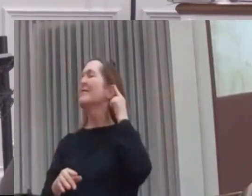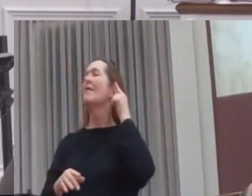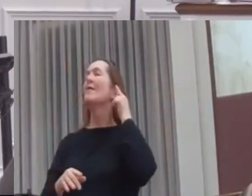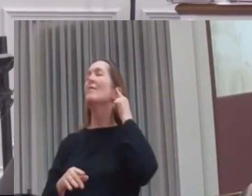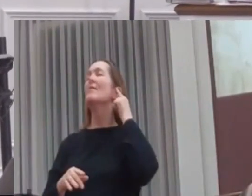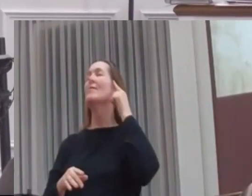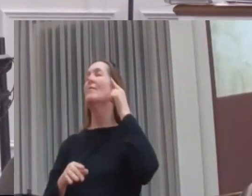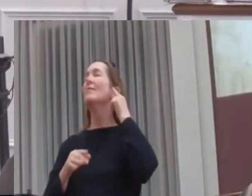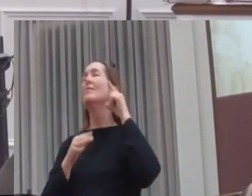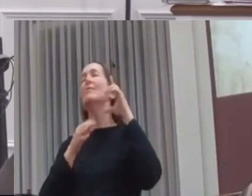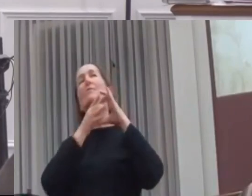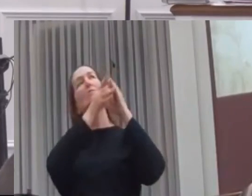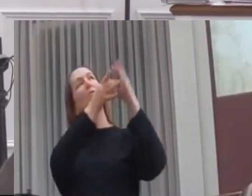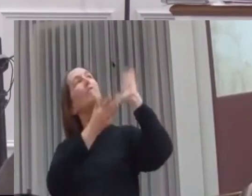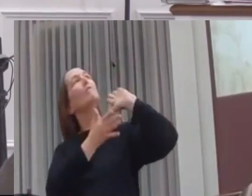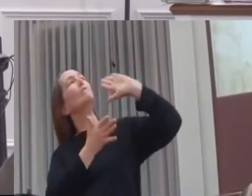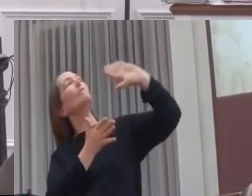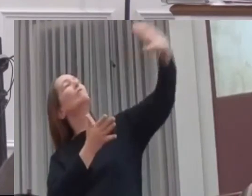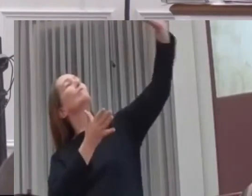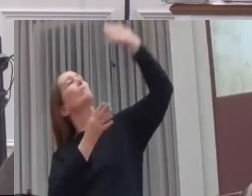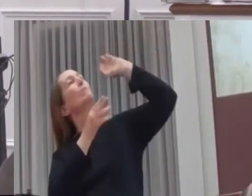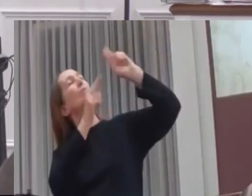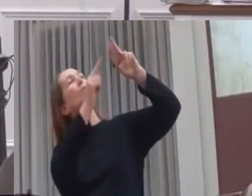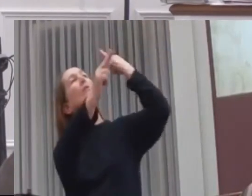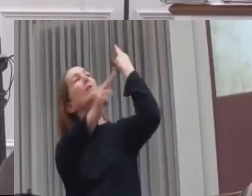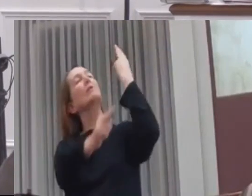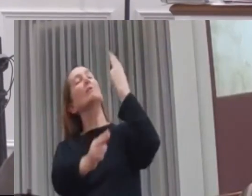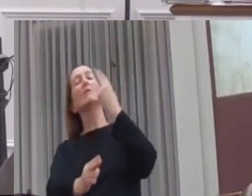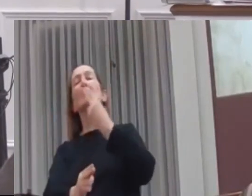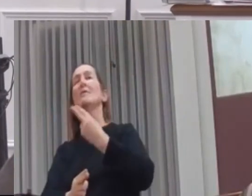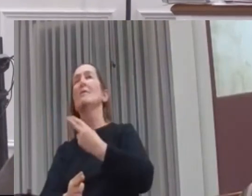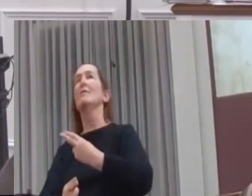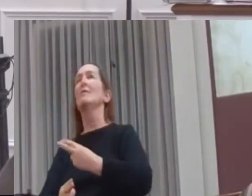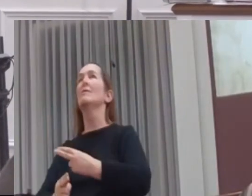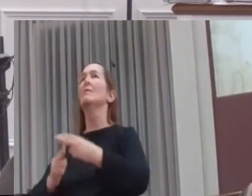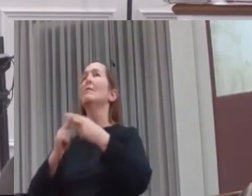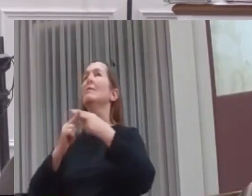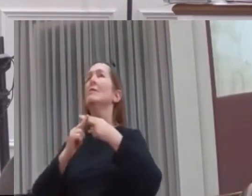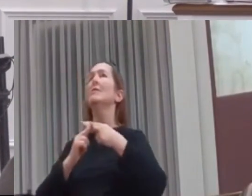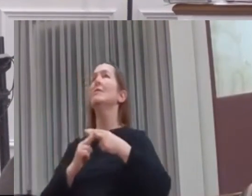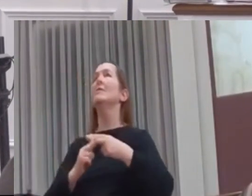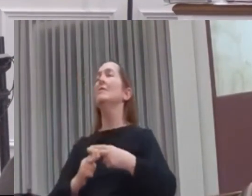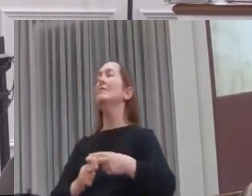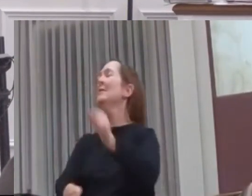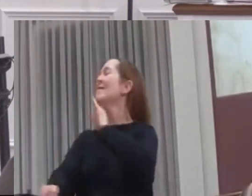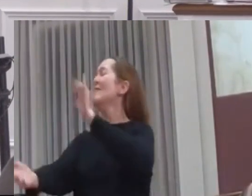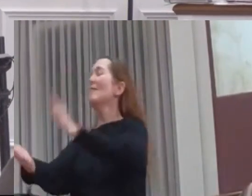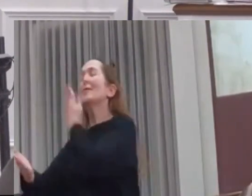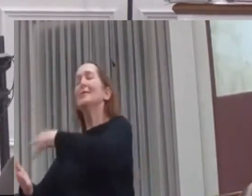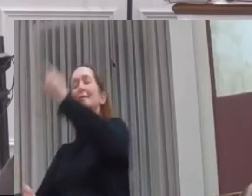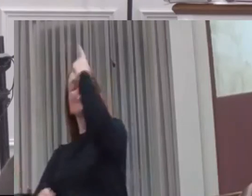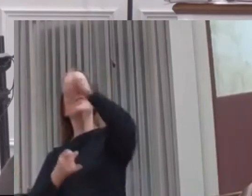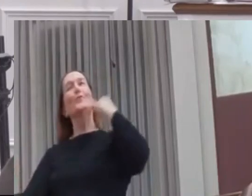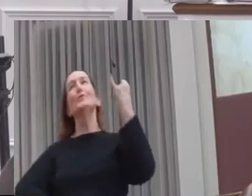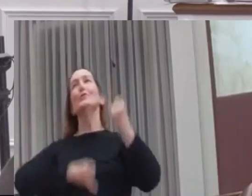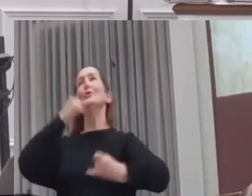the seas will roar at the sound of